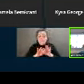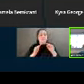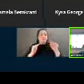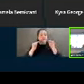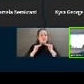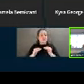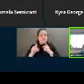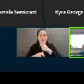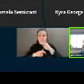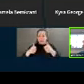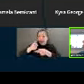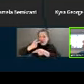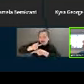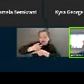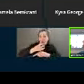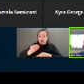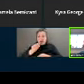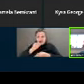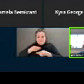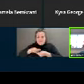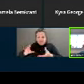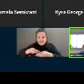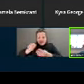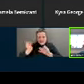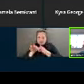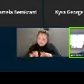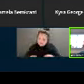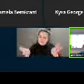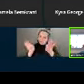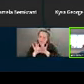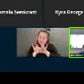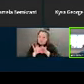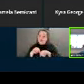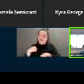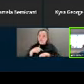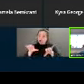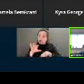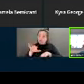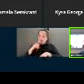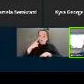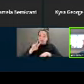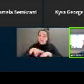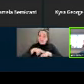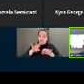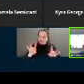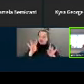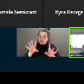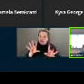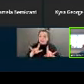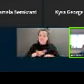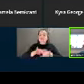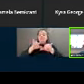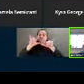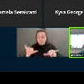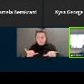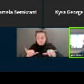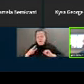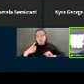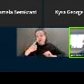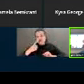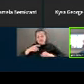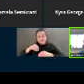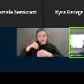natural disasters, but also in mass casualty incidents. In Buffalo, when the top shooting took place, the supermarket was closed